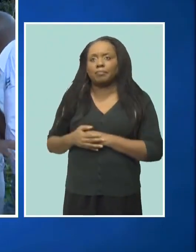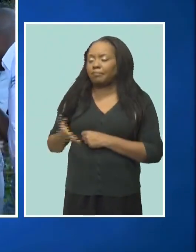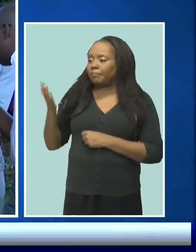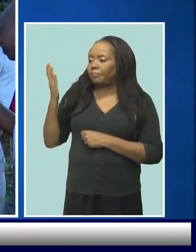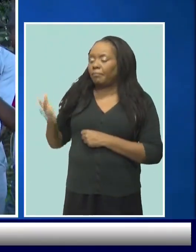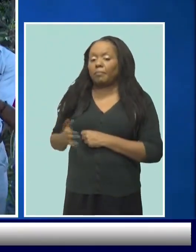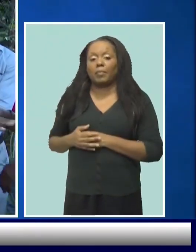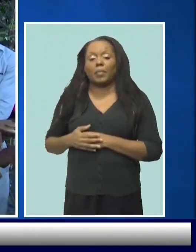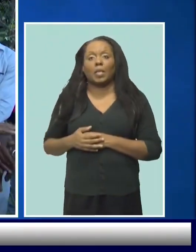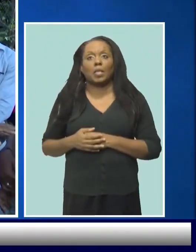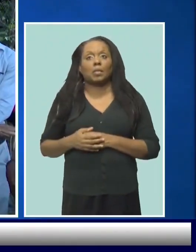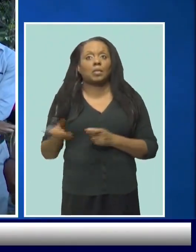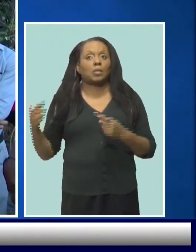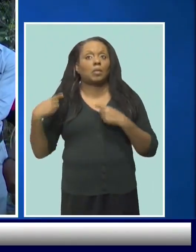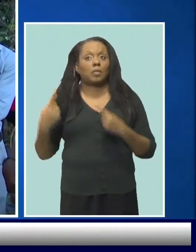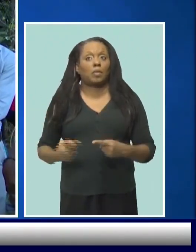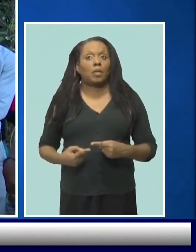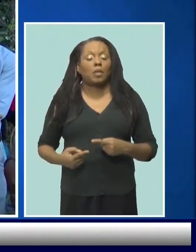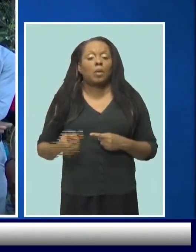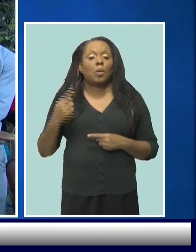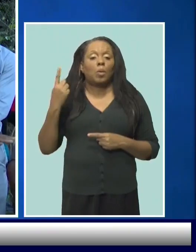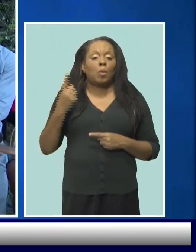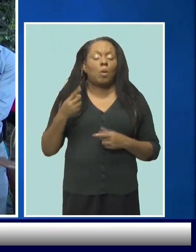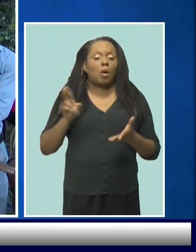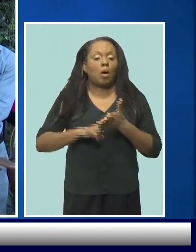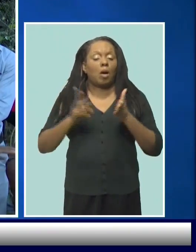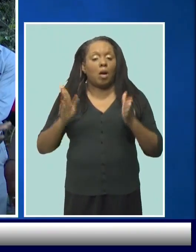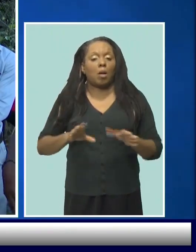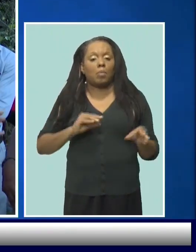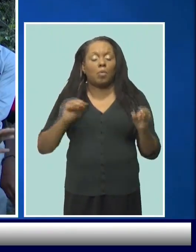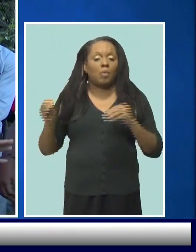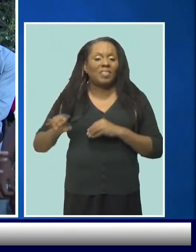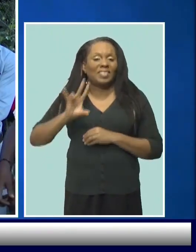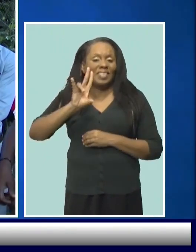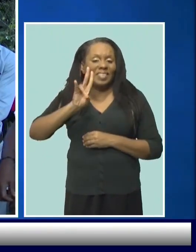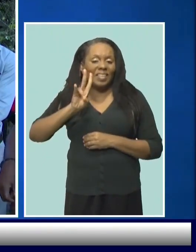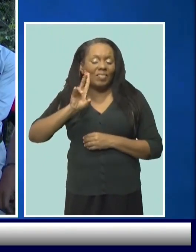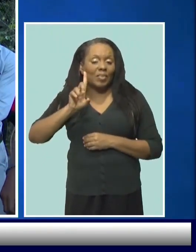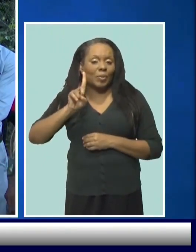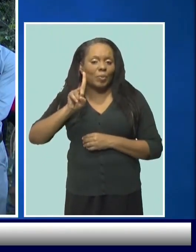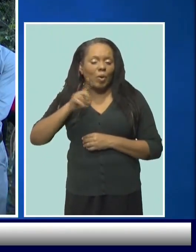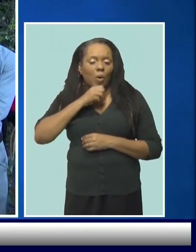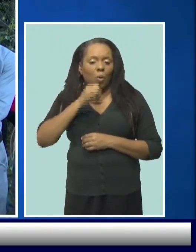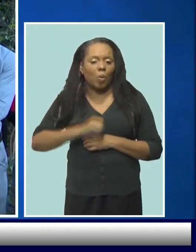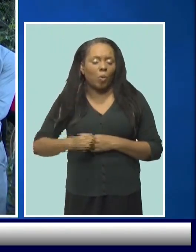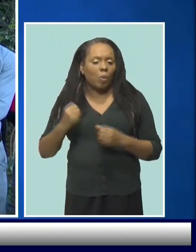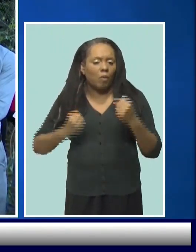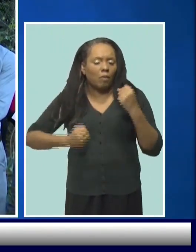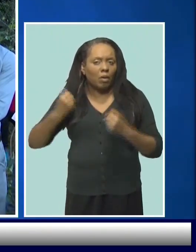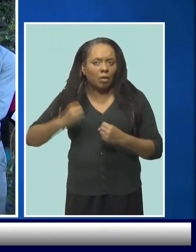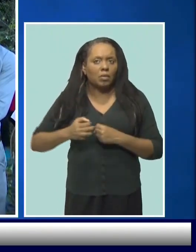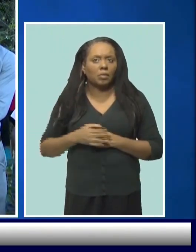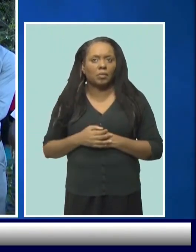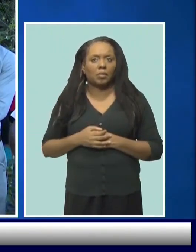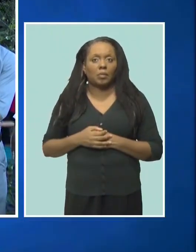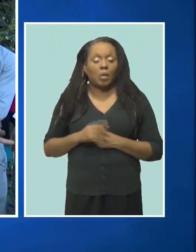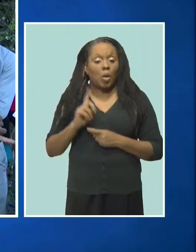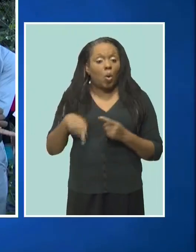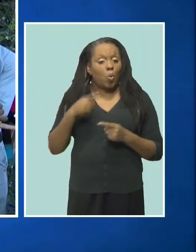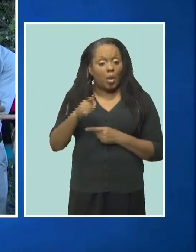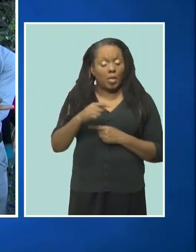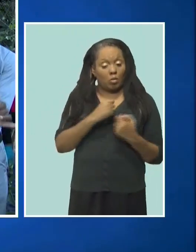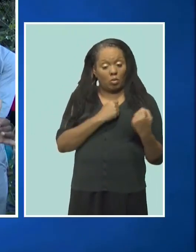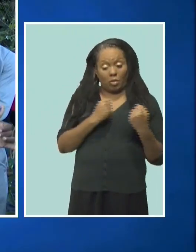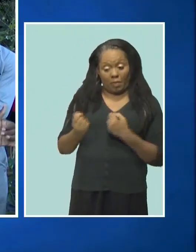who already removed 71 vehicles within the last 2 weeks after Christmas. And as you were driving in, you would have seen